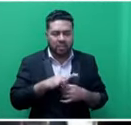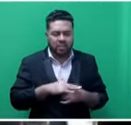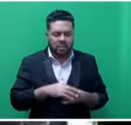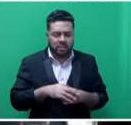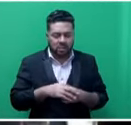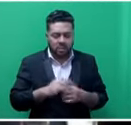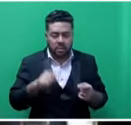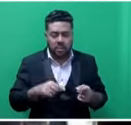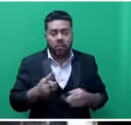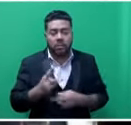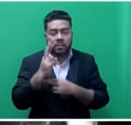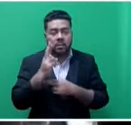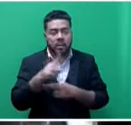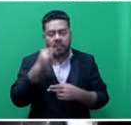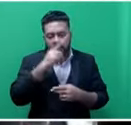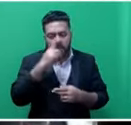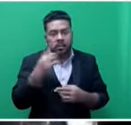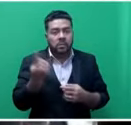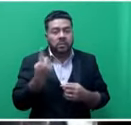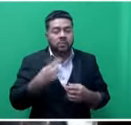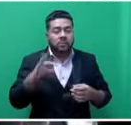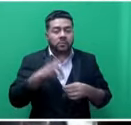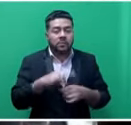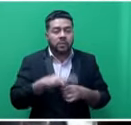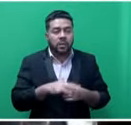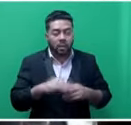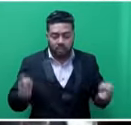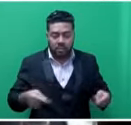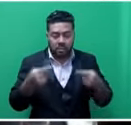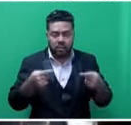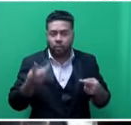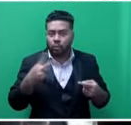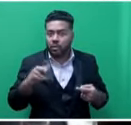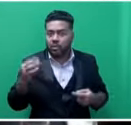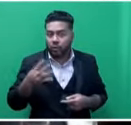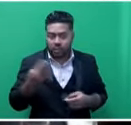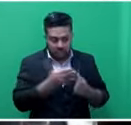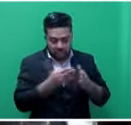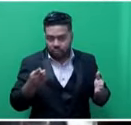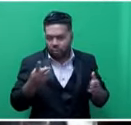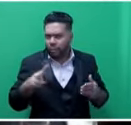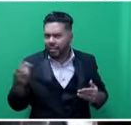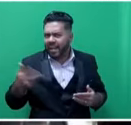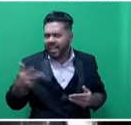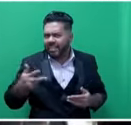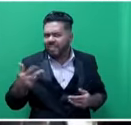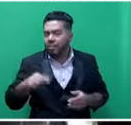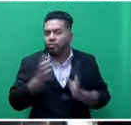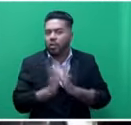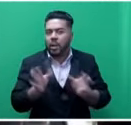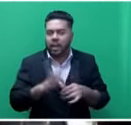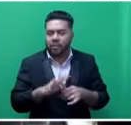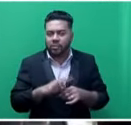represented by the people who had voted the opposition candidates in the 2014 and 2018 general election.